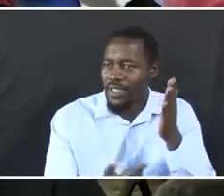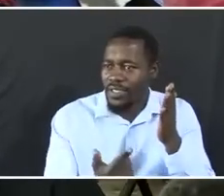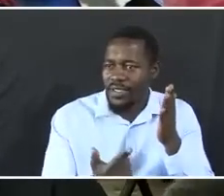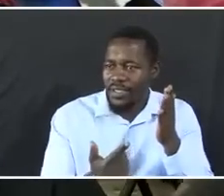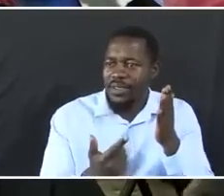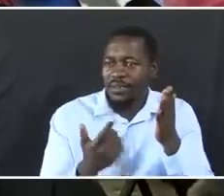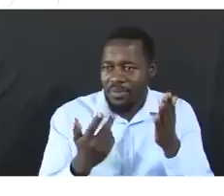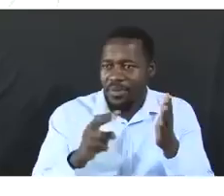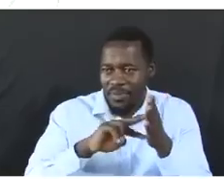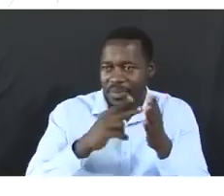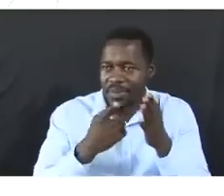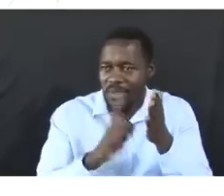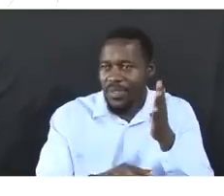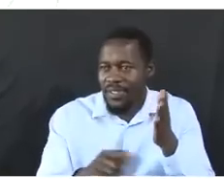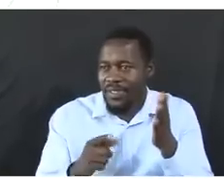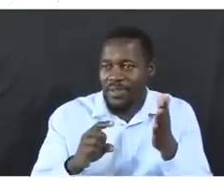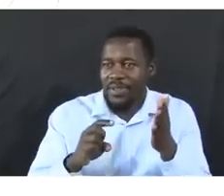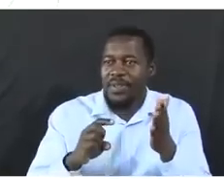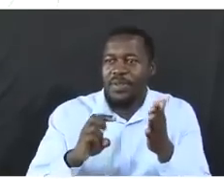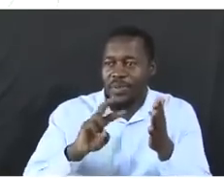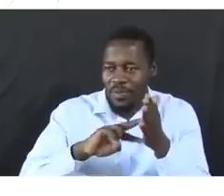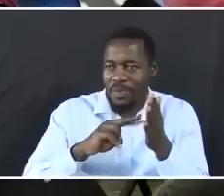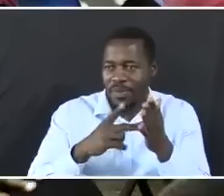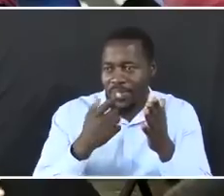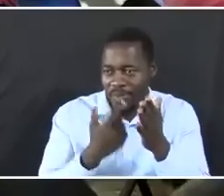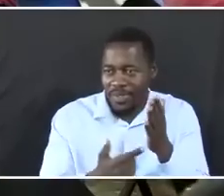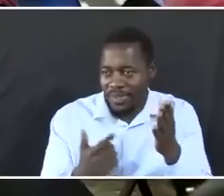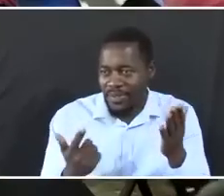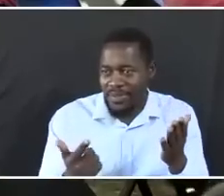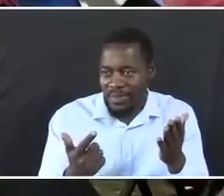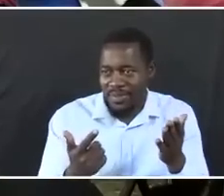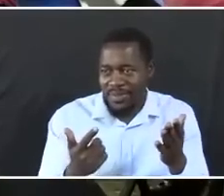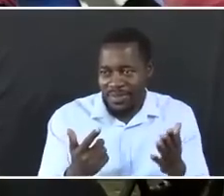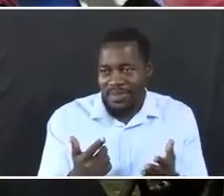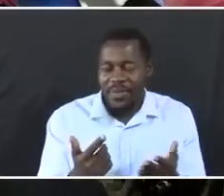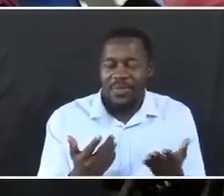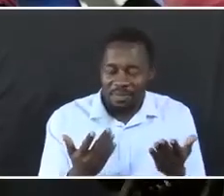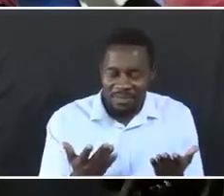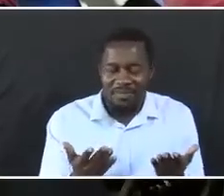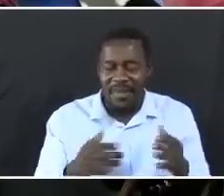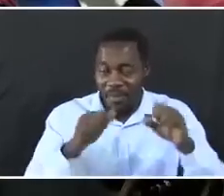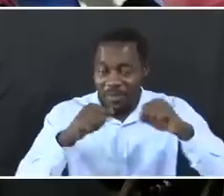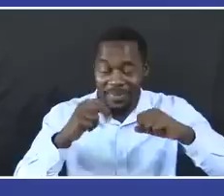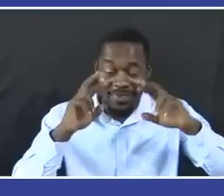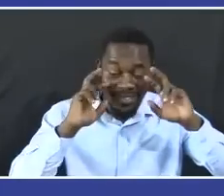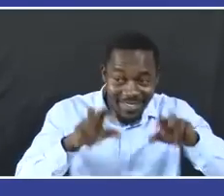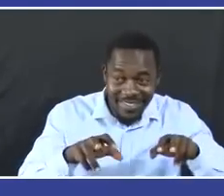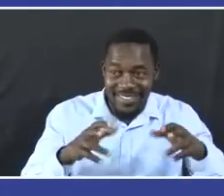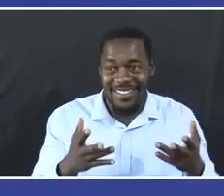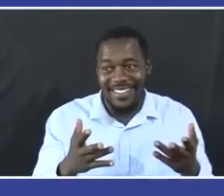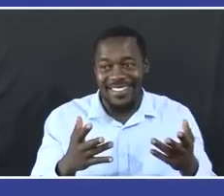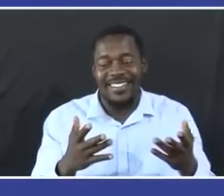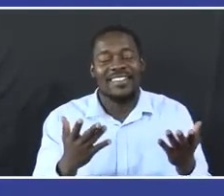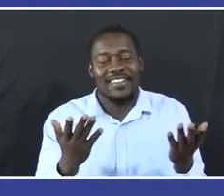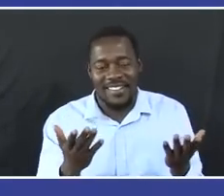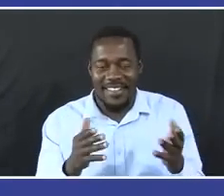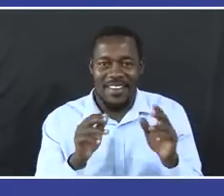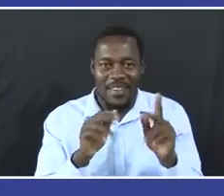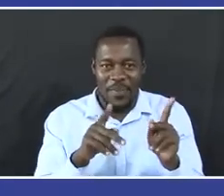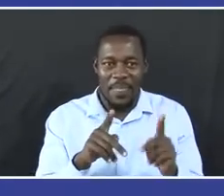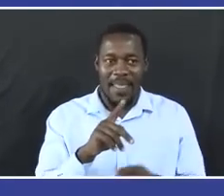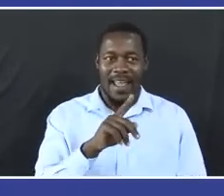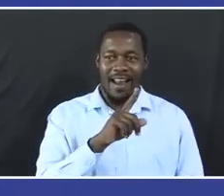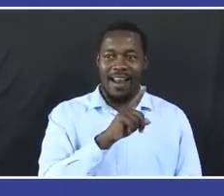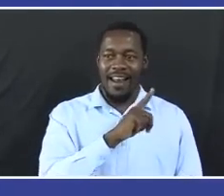has nenod. He has seen it himself. It does not need a narration. The